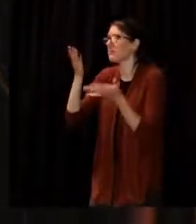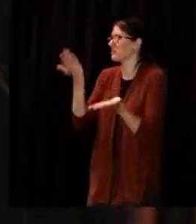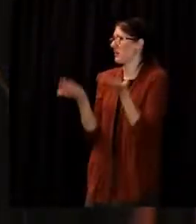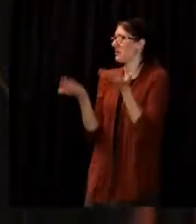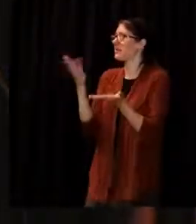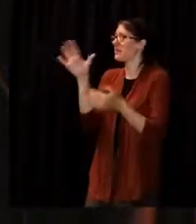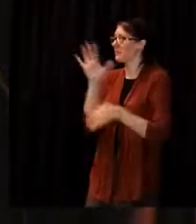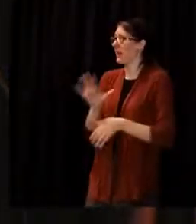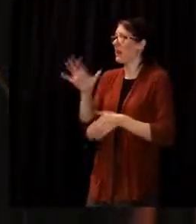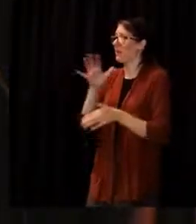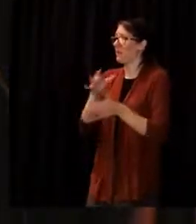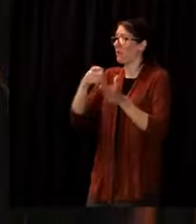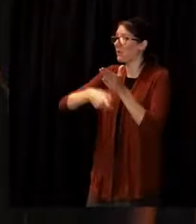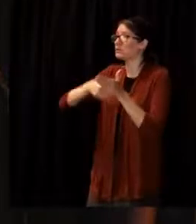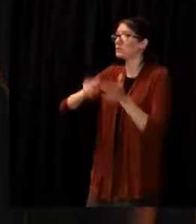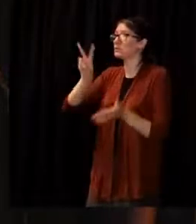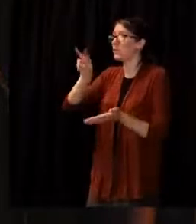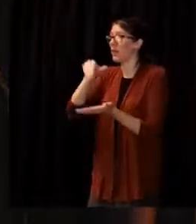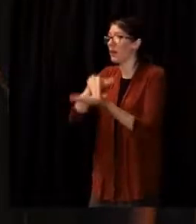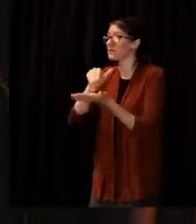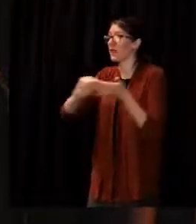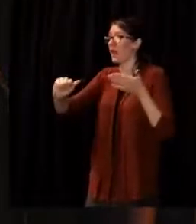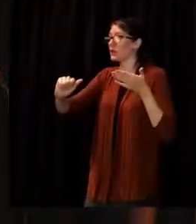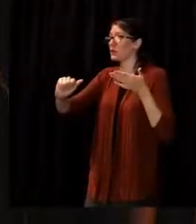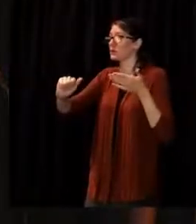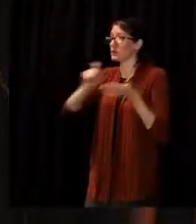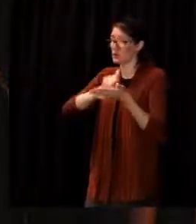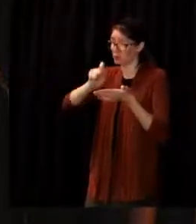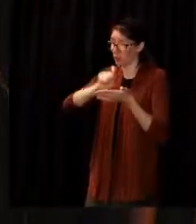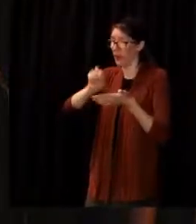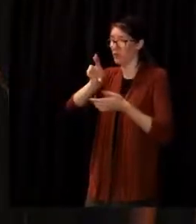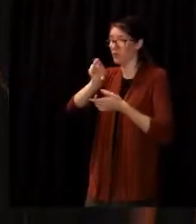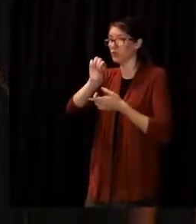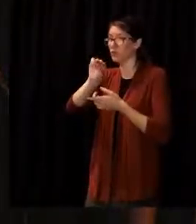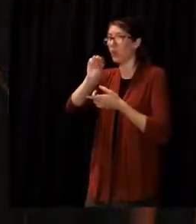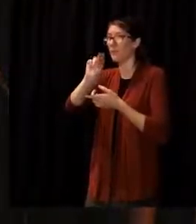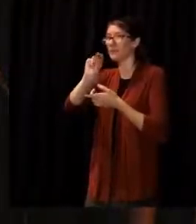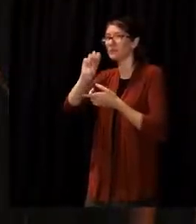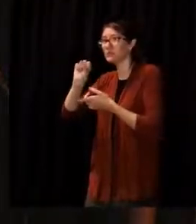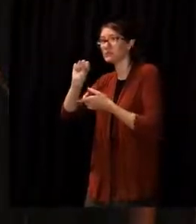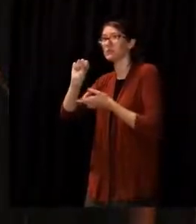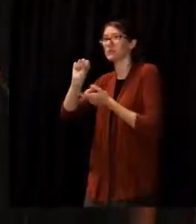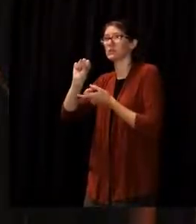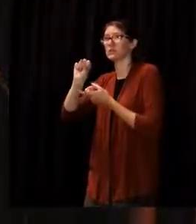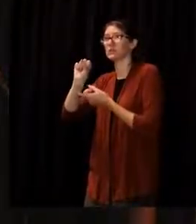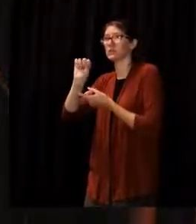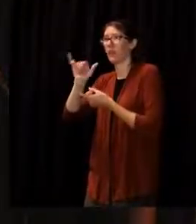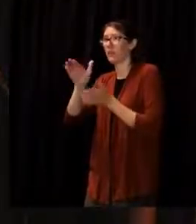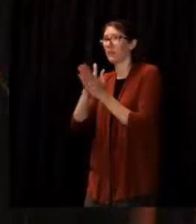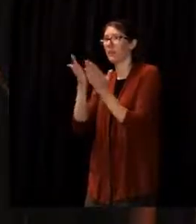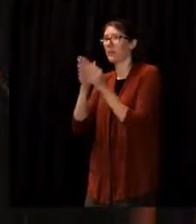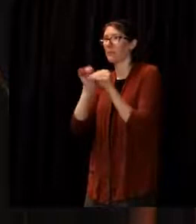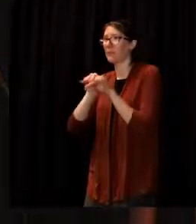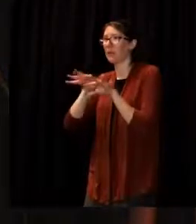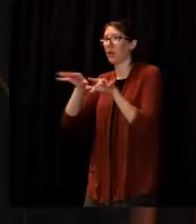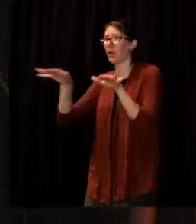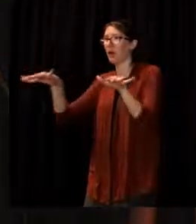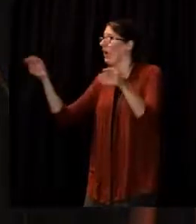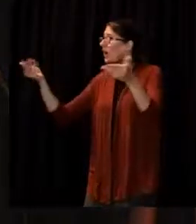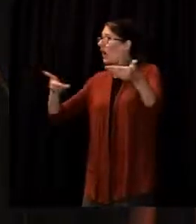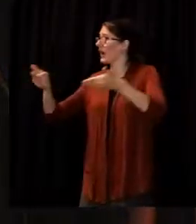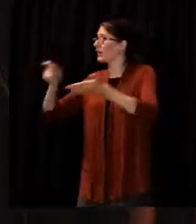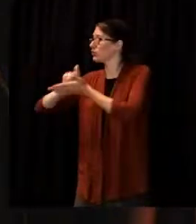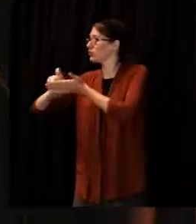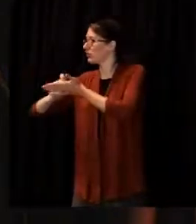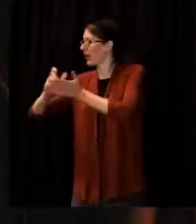cost him roughly $2,000, equivalent to today's money, to write the book of Romans and to be able to get it out and to hire the writer and to